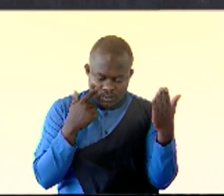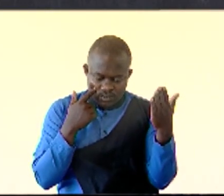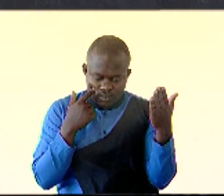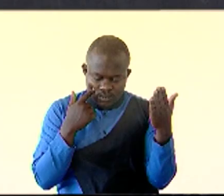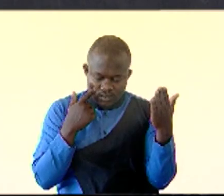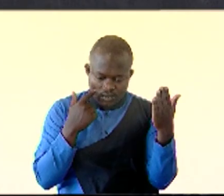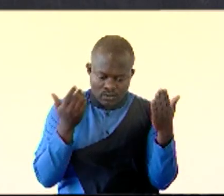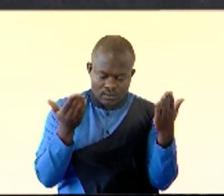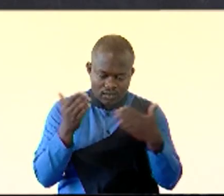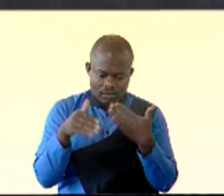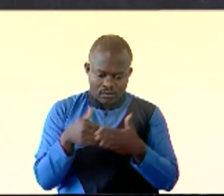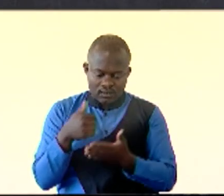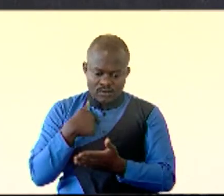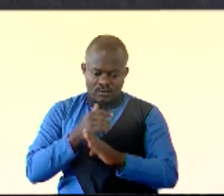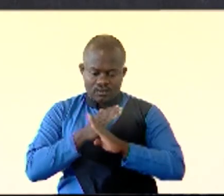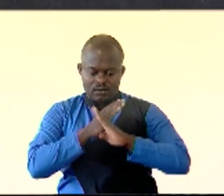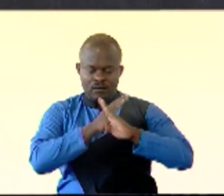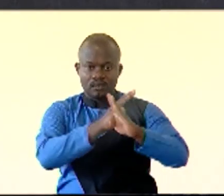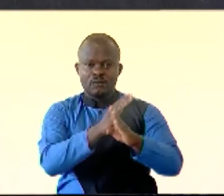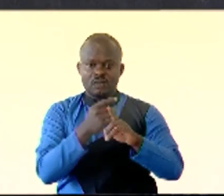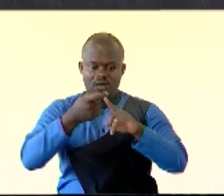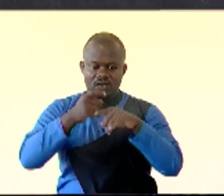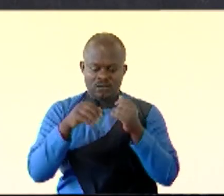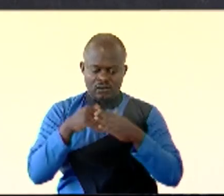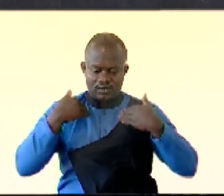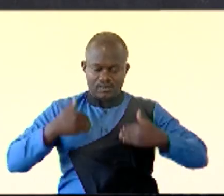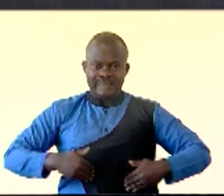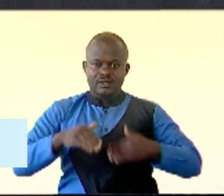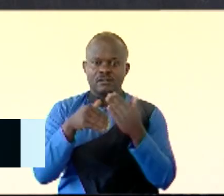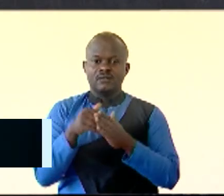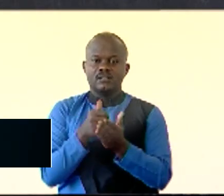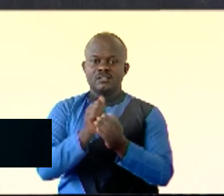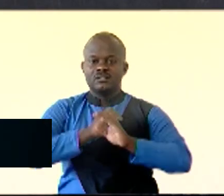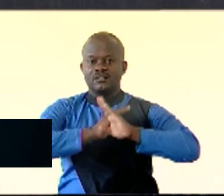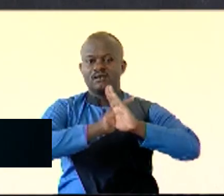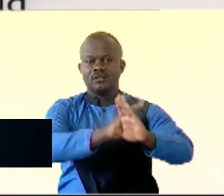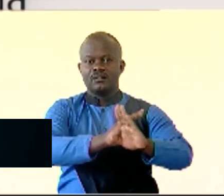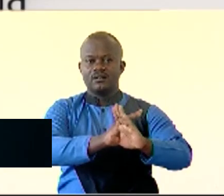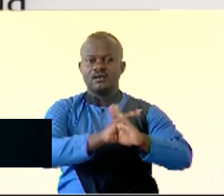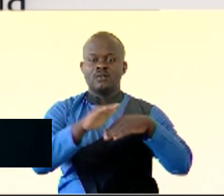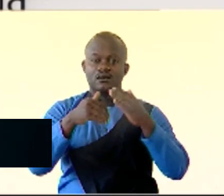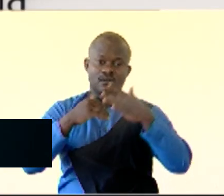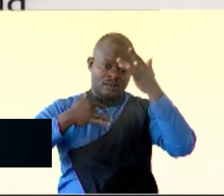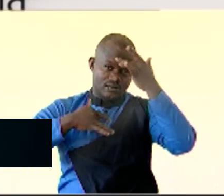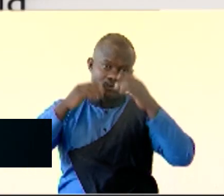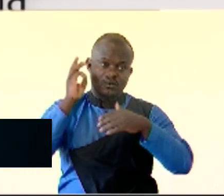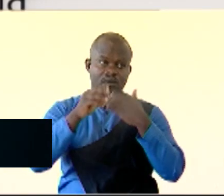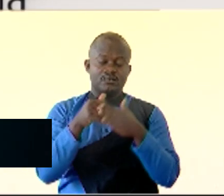not encounter resistance from the body's defense mechanism, almost all diseases would be